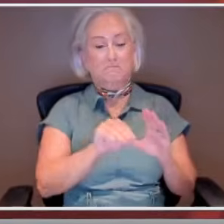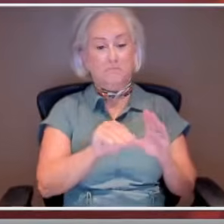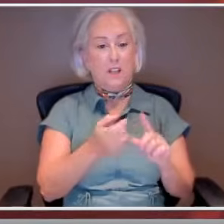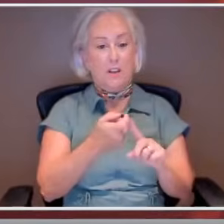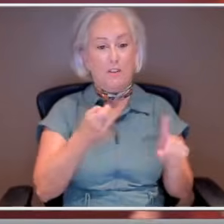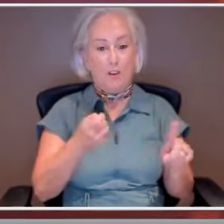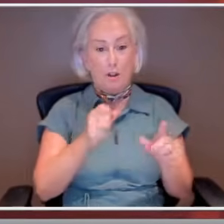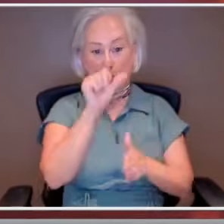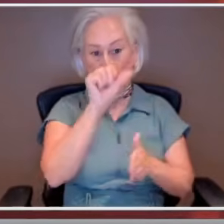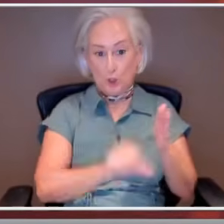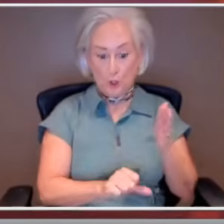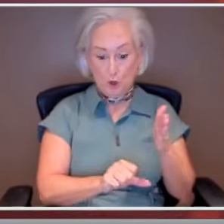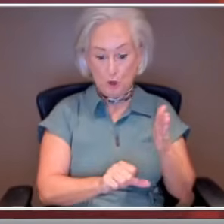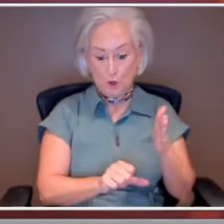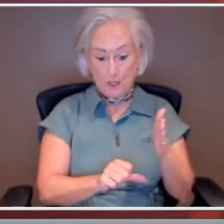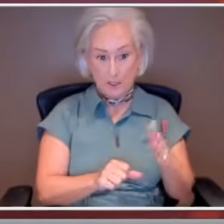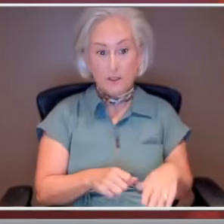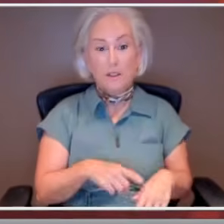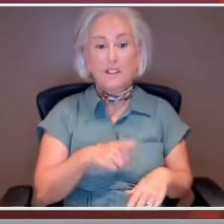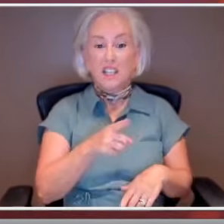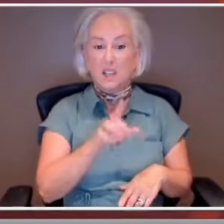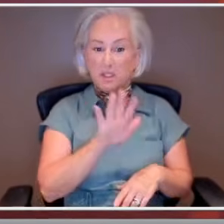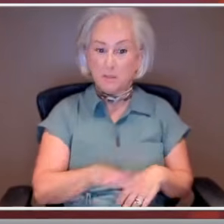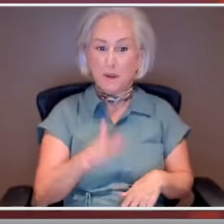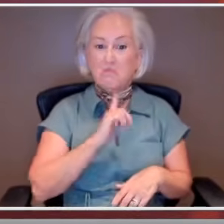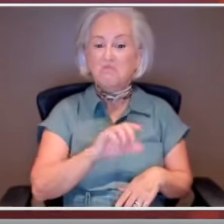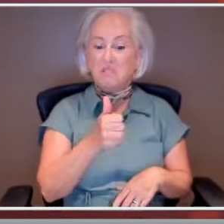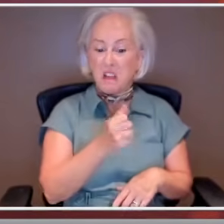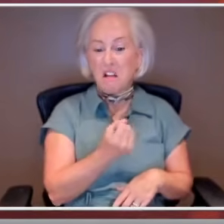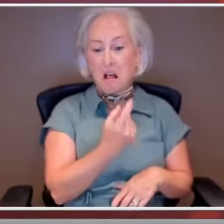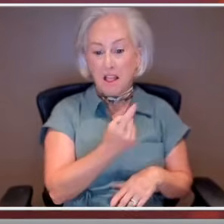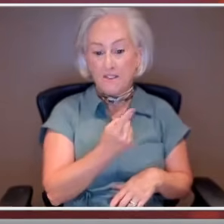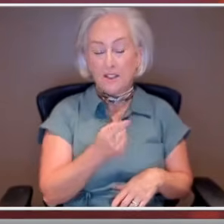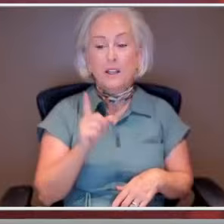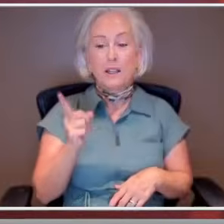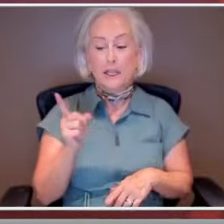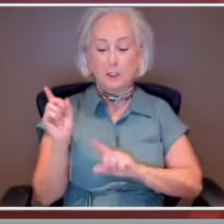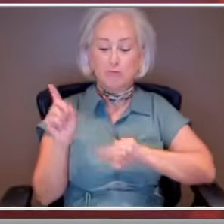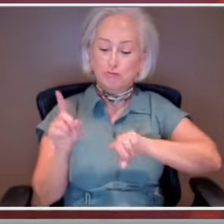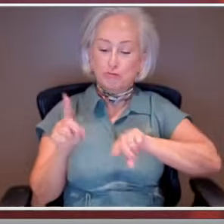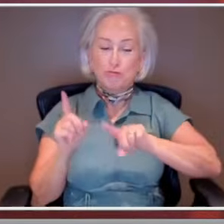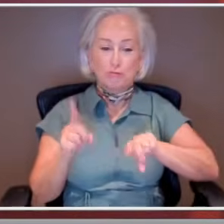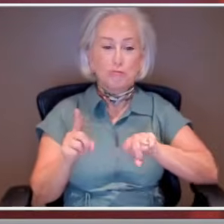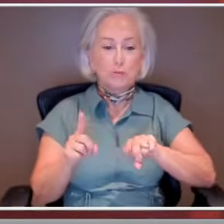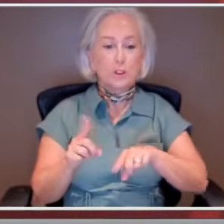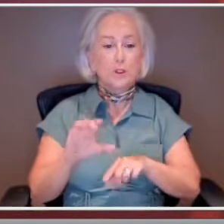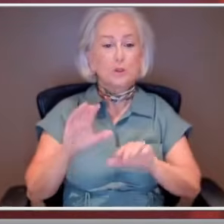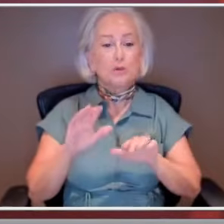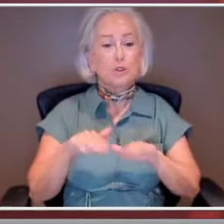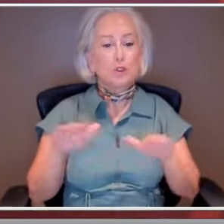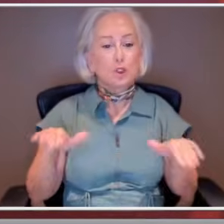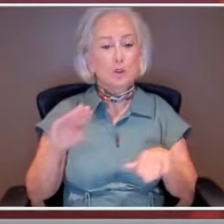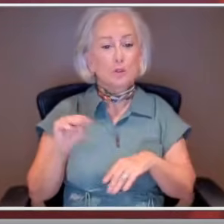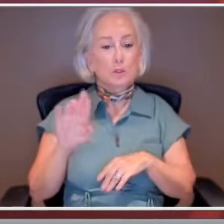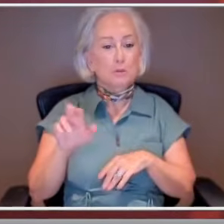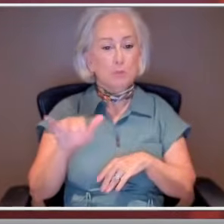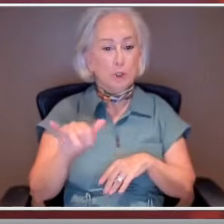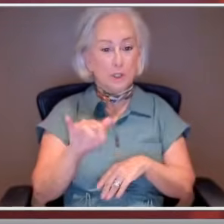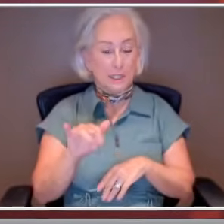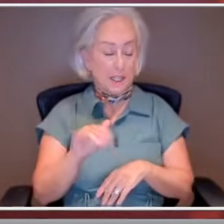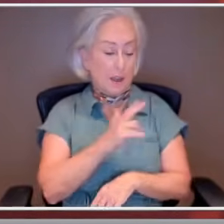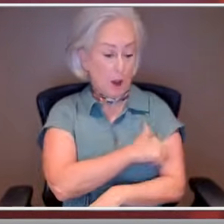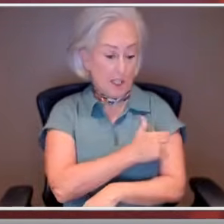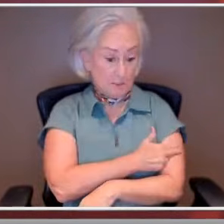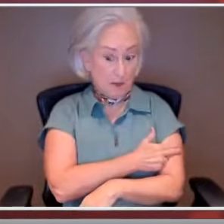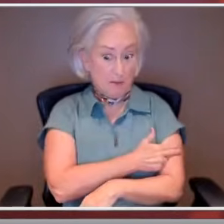and Keith was in regular routine care with us in the adult congenital program, and that involves us getting what we call an echo, which is an ultrasound of